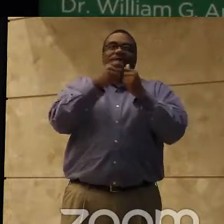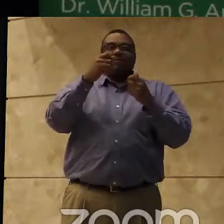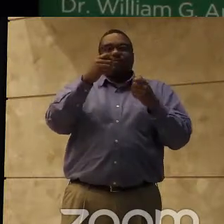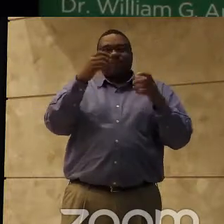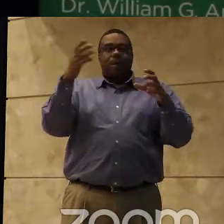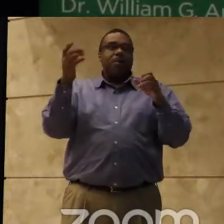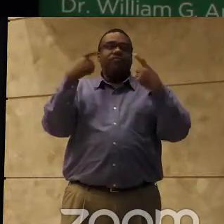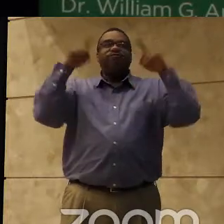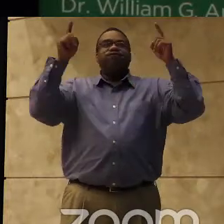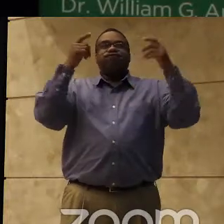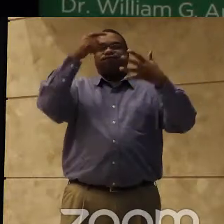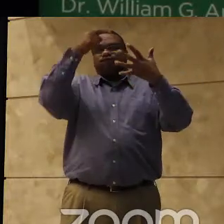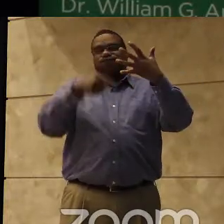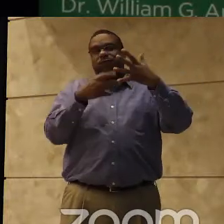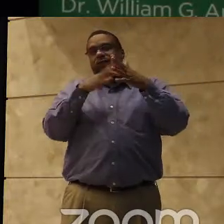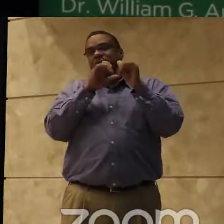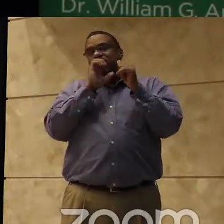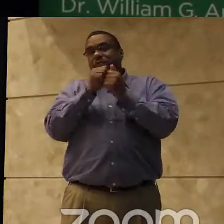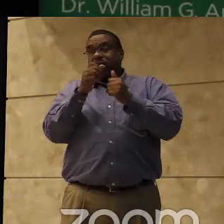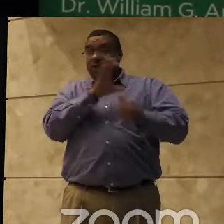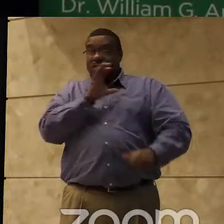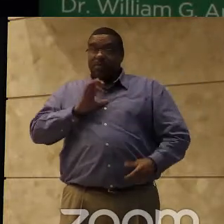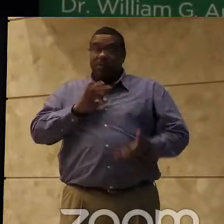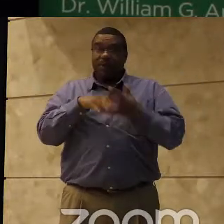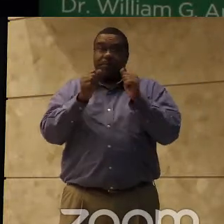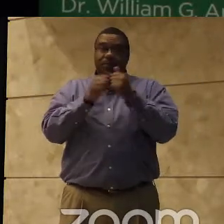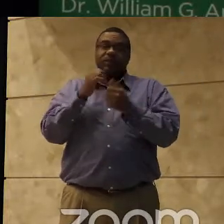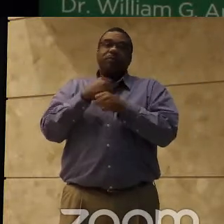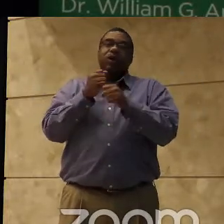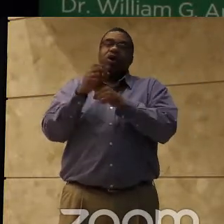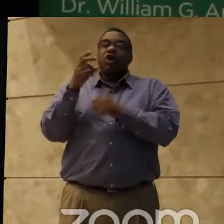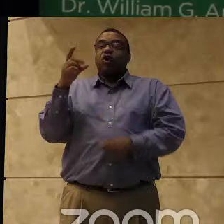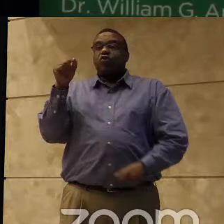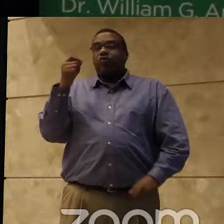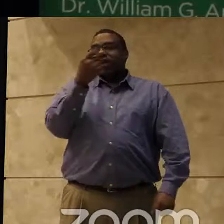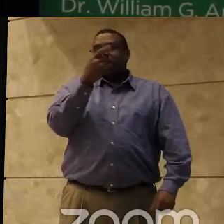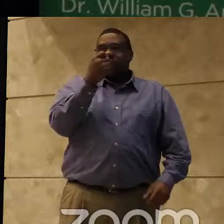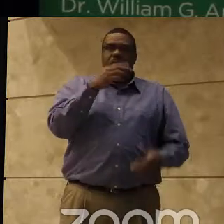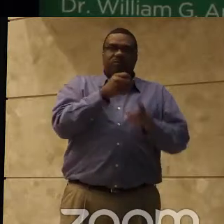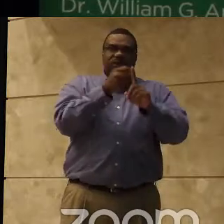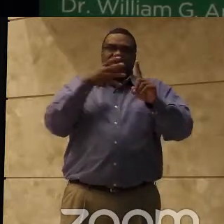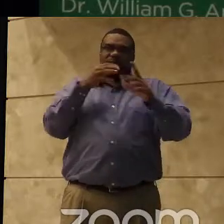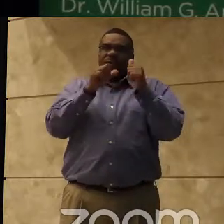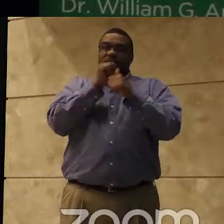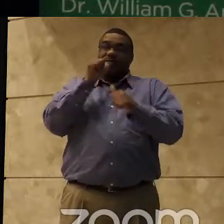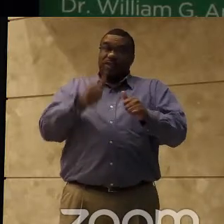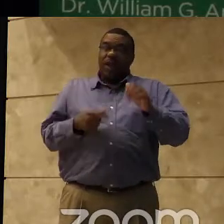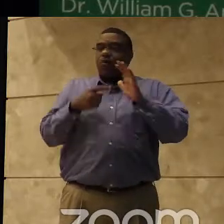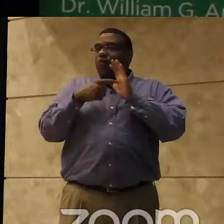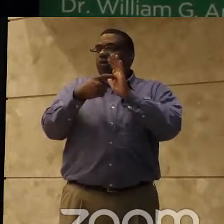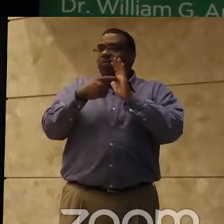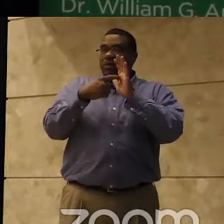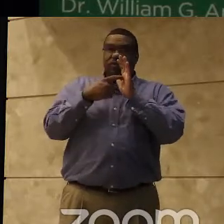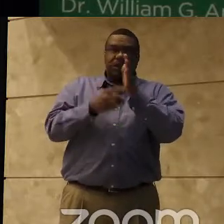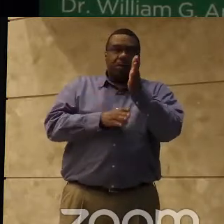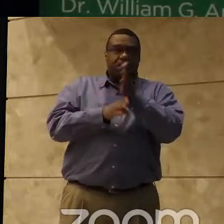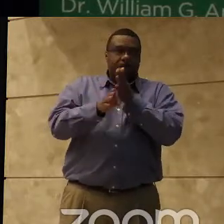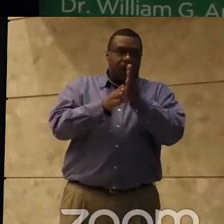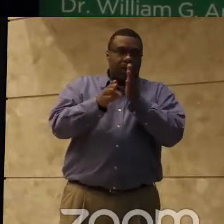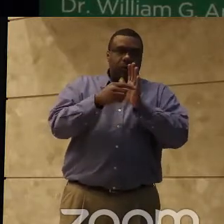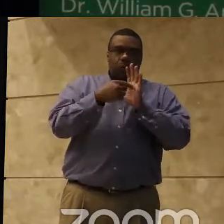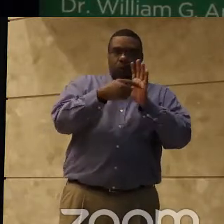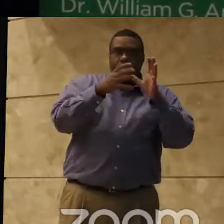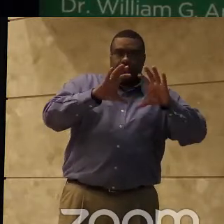National Academies Committee that produced the 2011 report, Expanding Underrepresented Minority